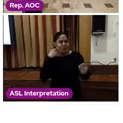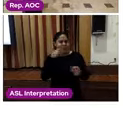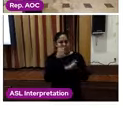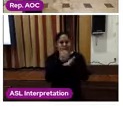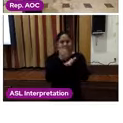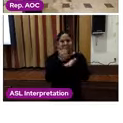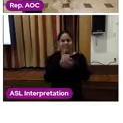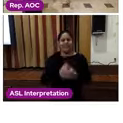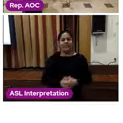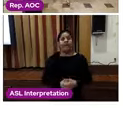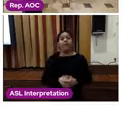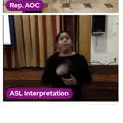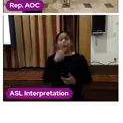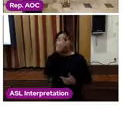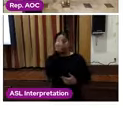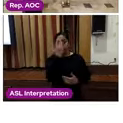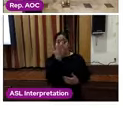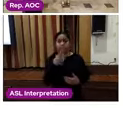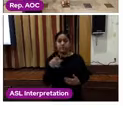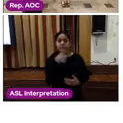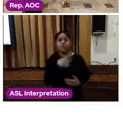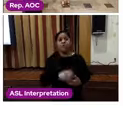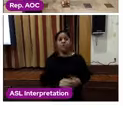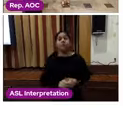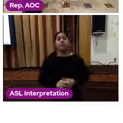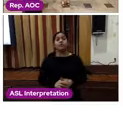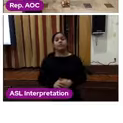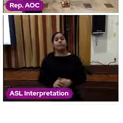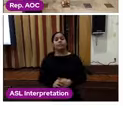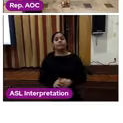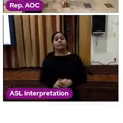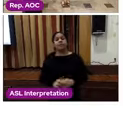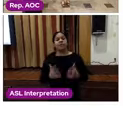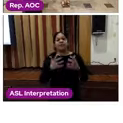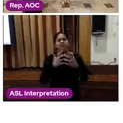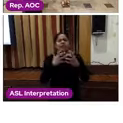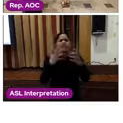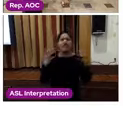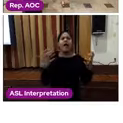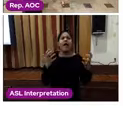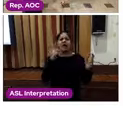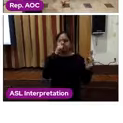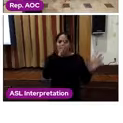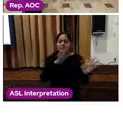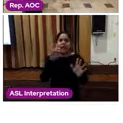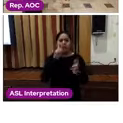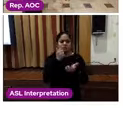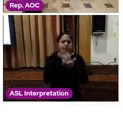thing that I want to let you all know, in a lot of the rescue plan legislation we passed last year,